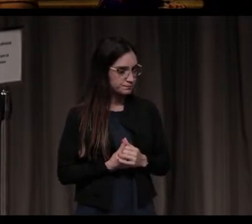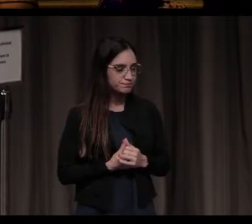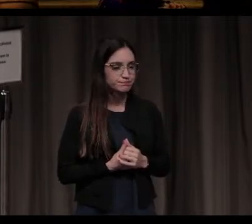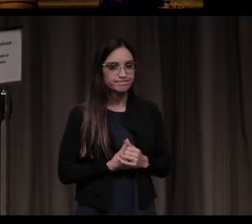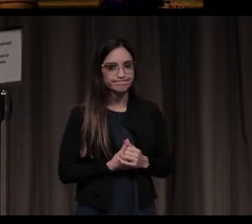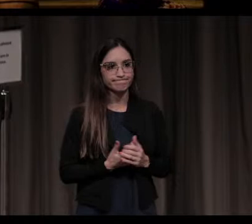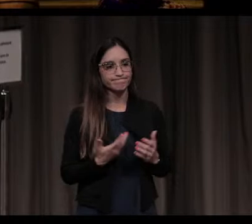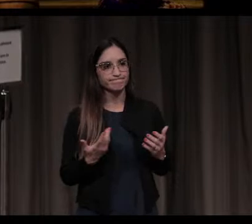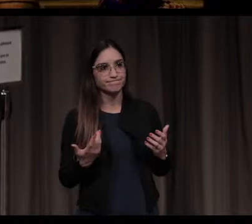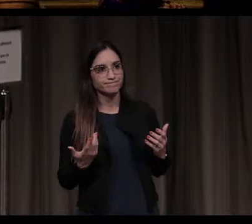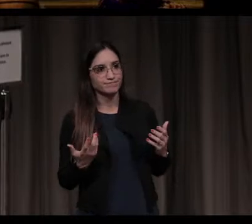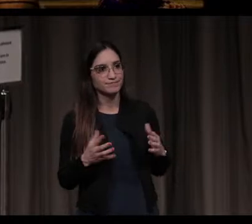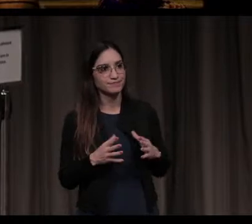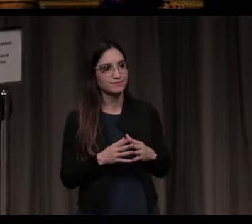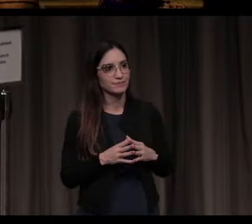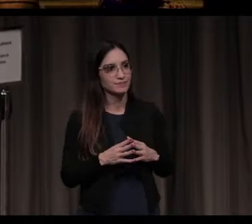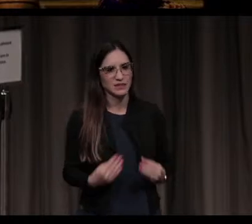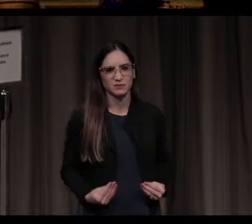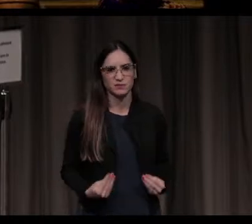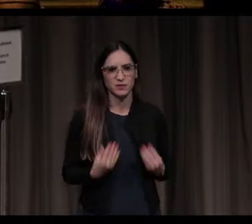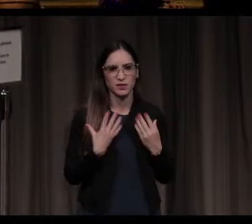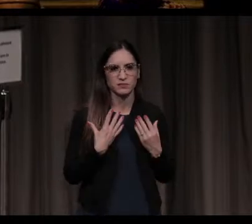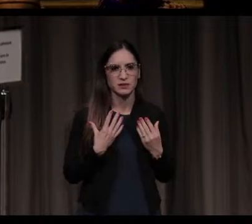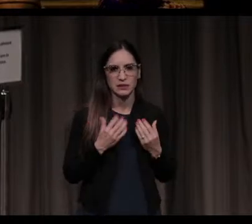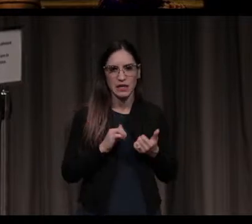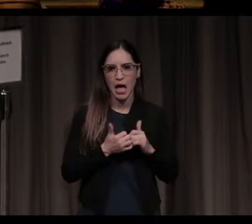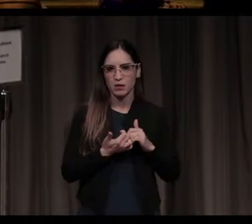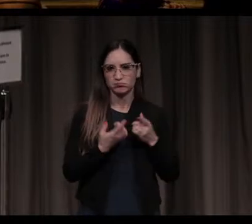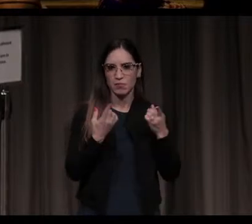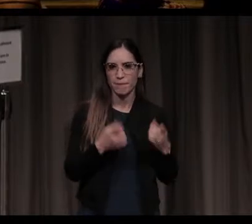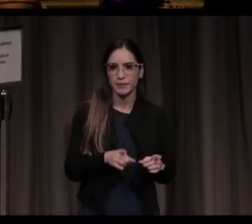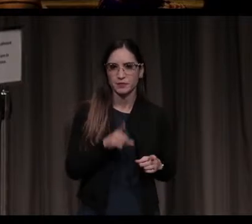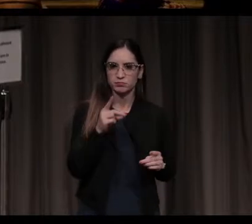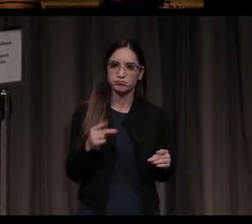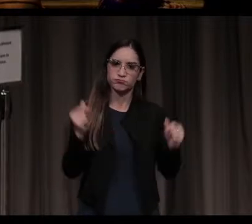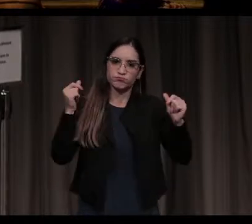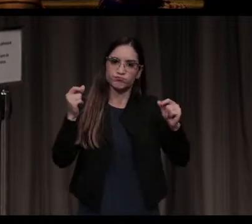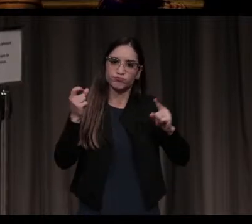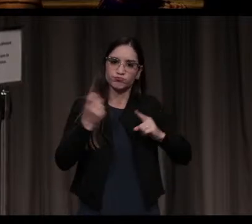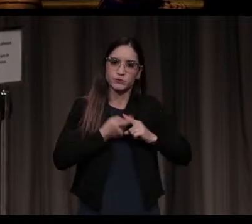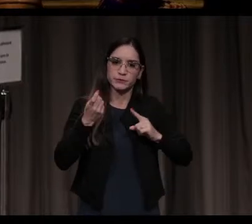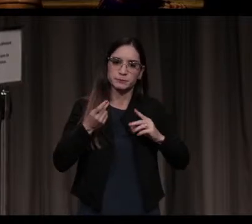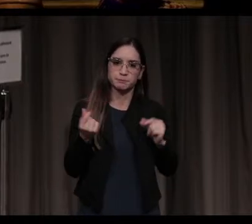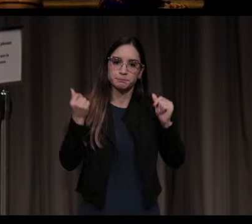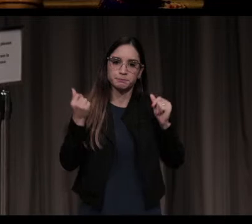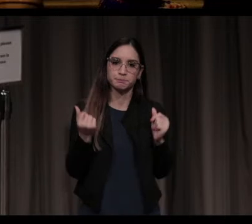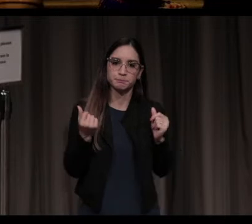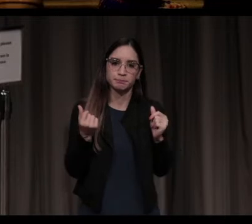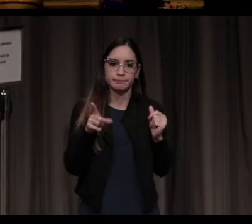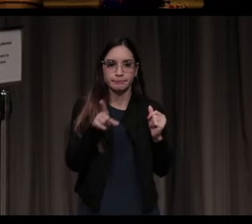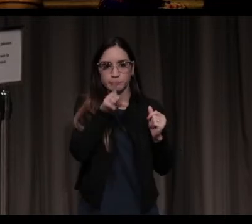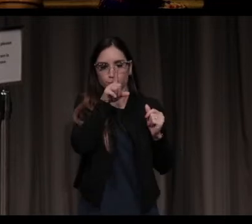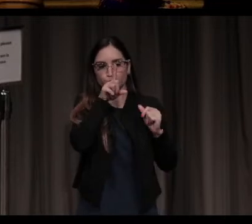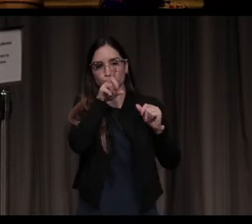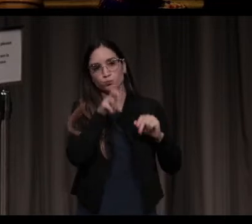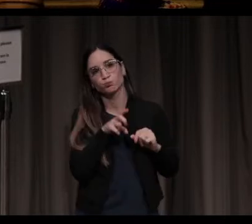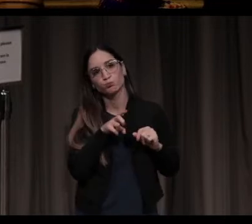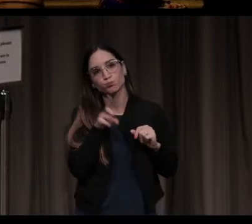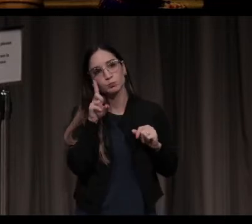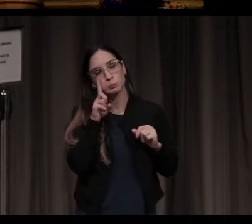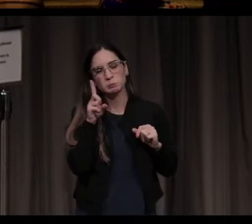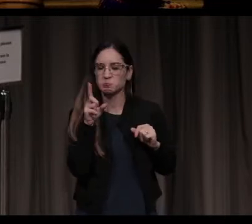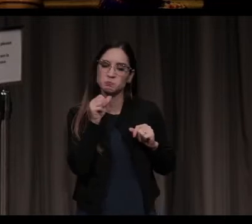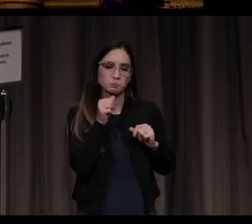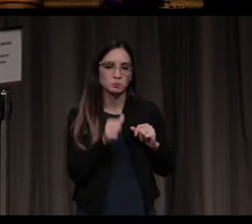The inspiration usually just comes to me in the moment. Mm-hmm. Like, I don't sit there and ponder about it. I